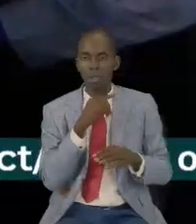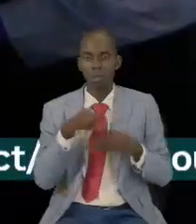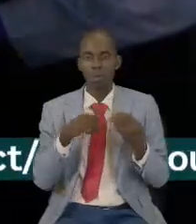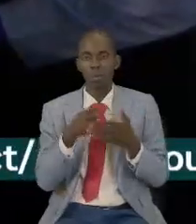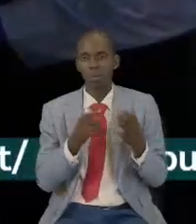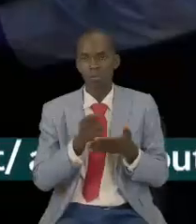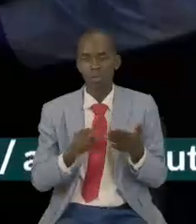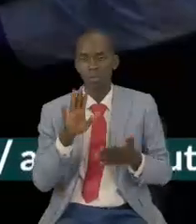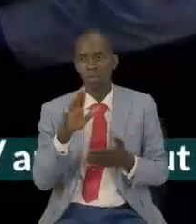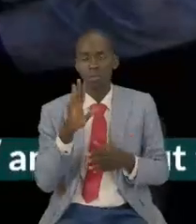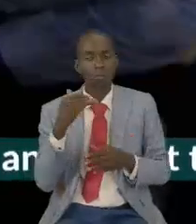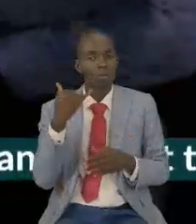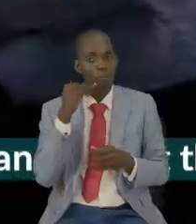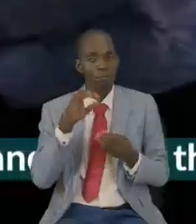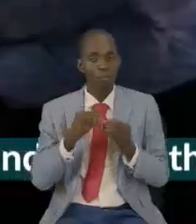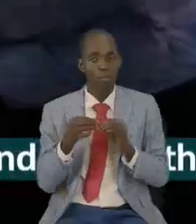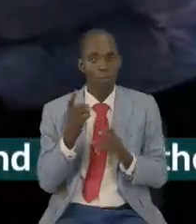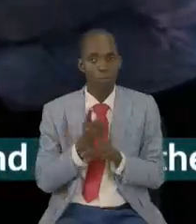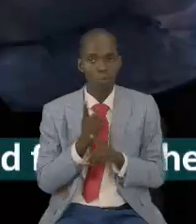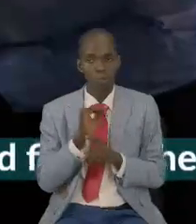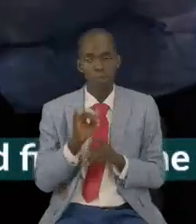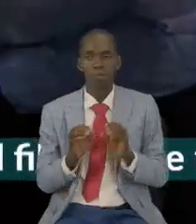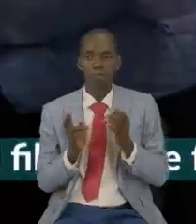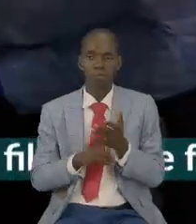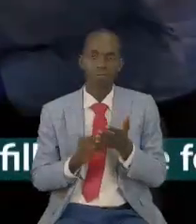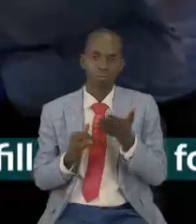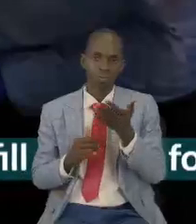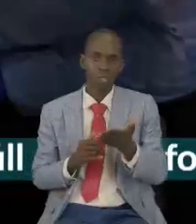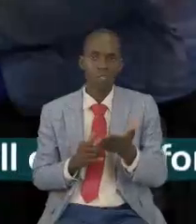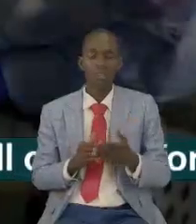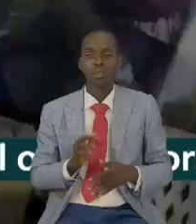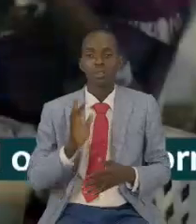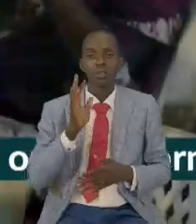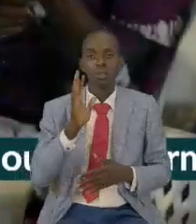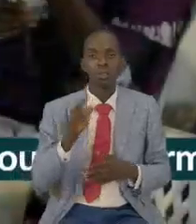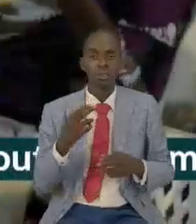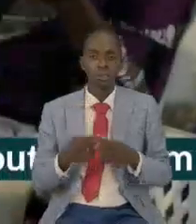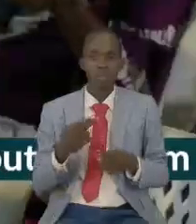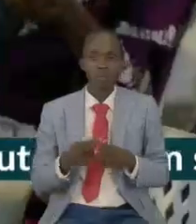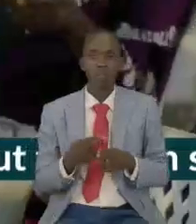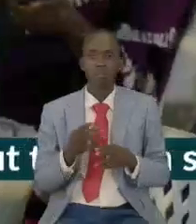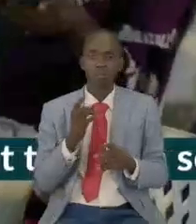using capital letters so don't miss them out. I'm sure tonight they'll receive SMS.